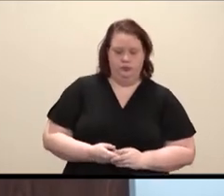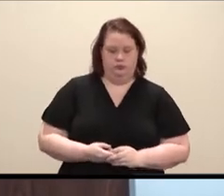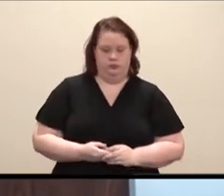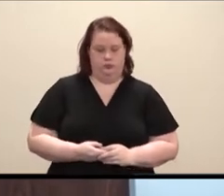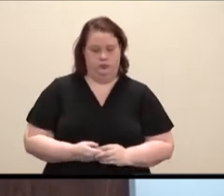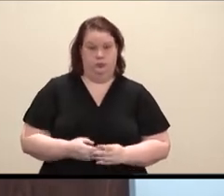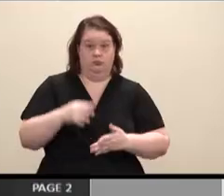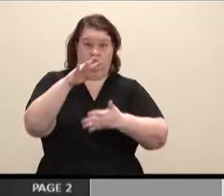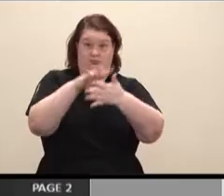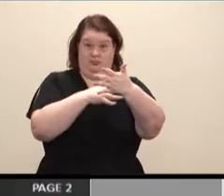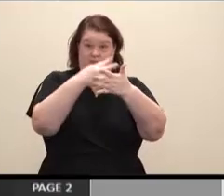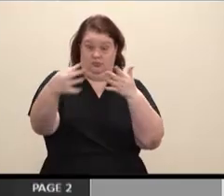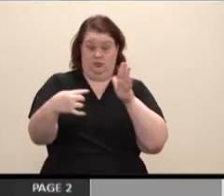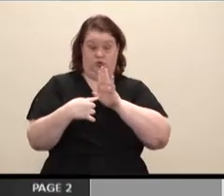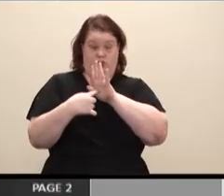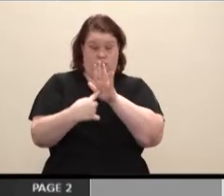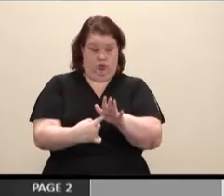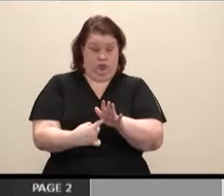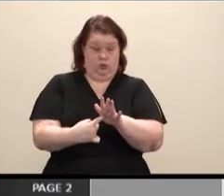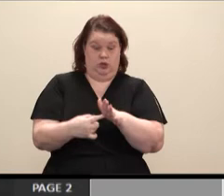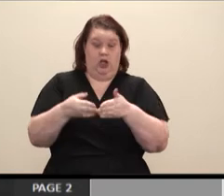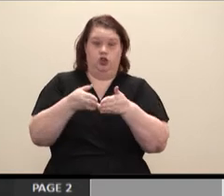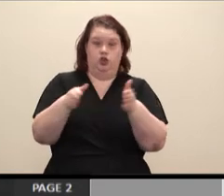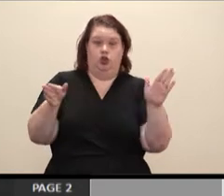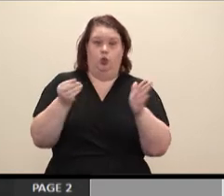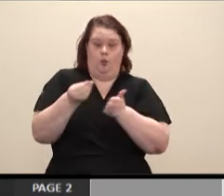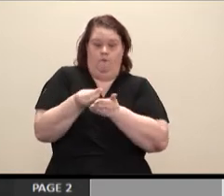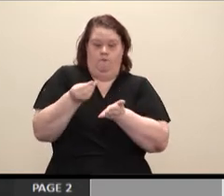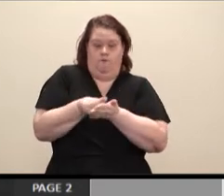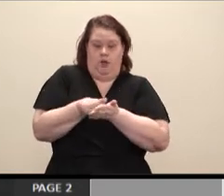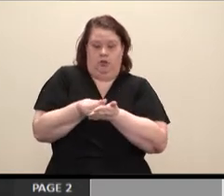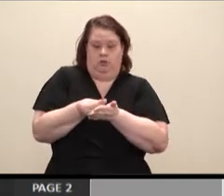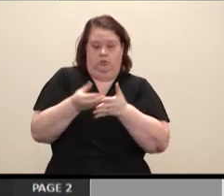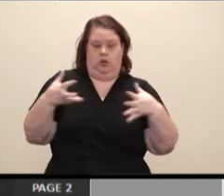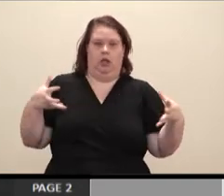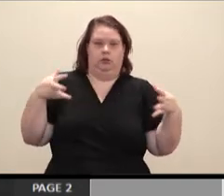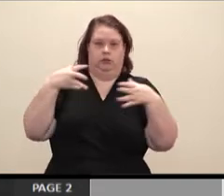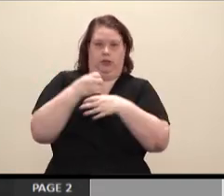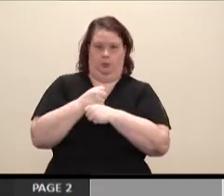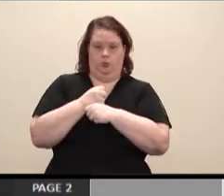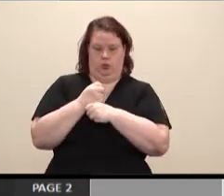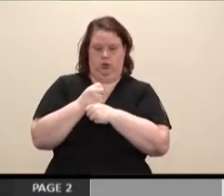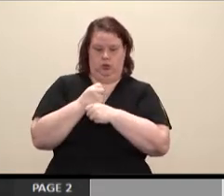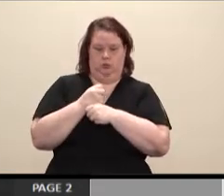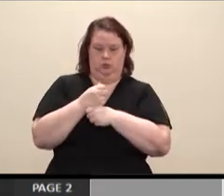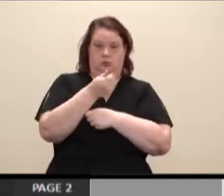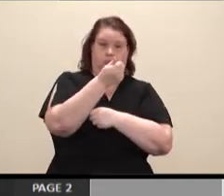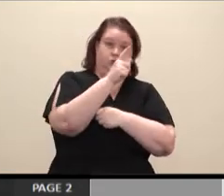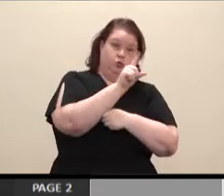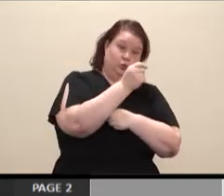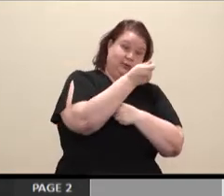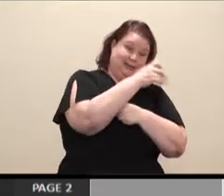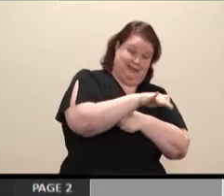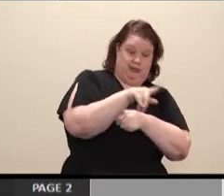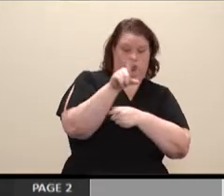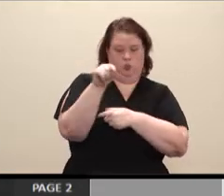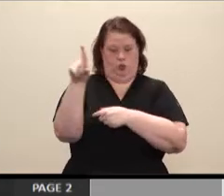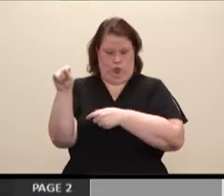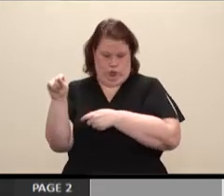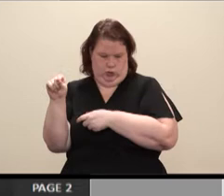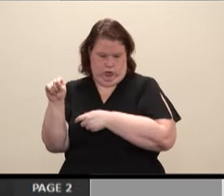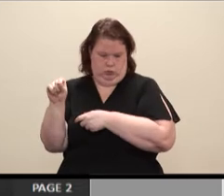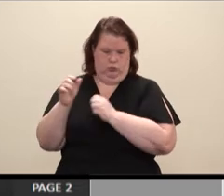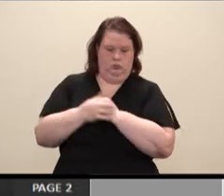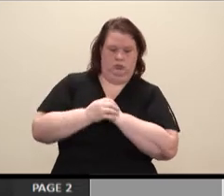This kind of just shows us our general fund summary for the 2019-20 school year and where we ended up, what our variances